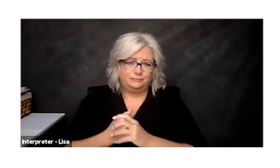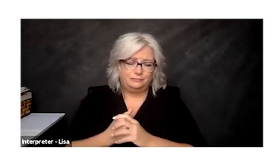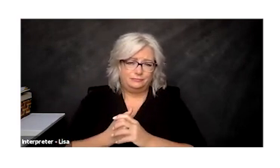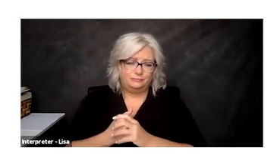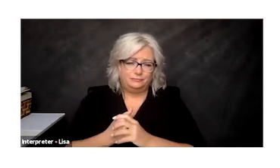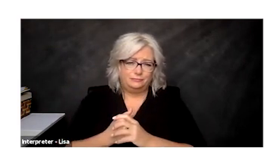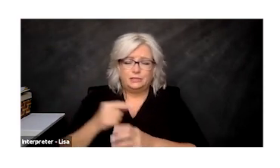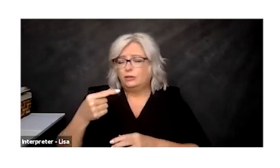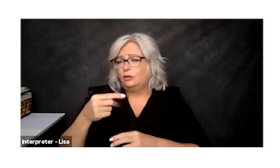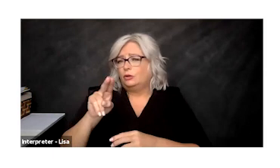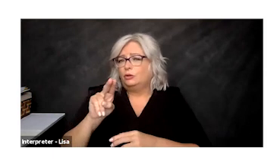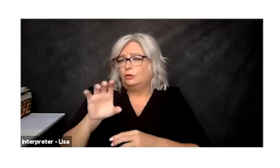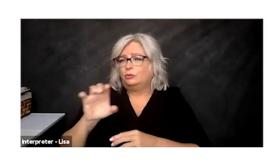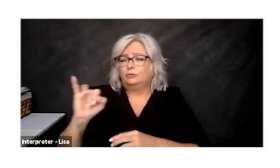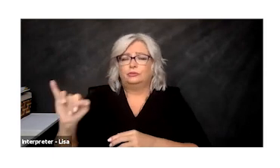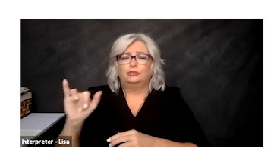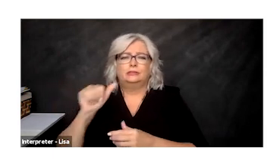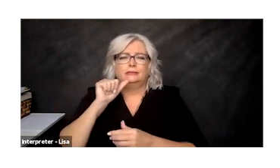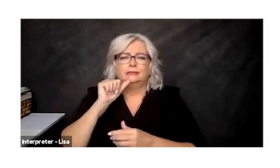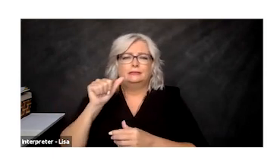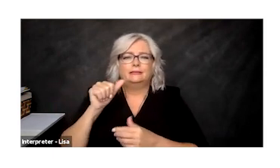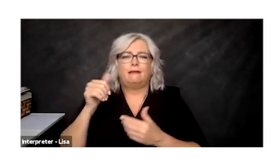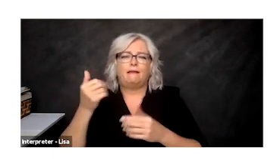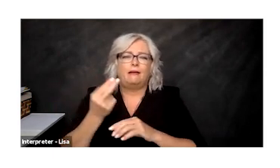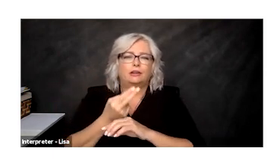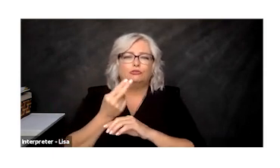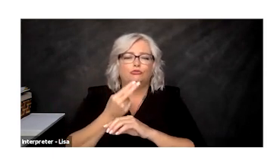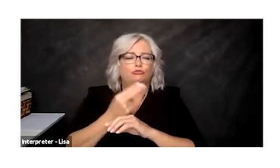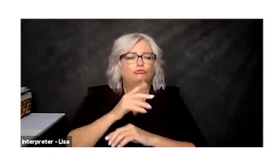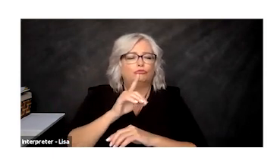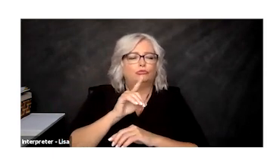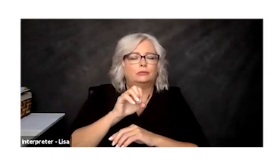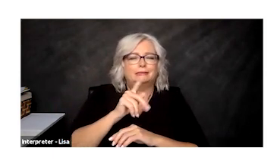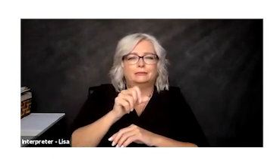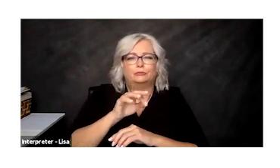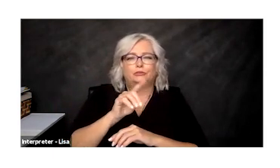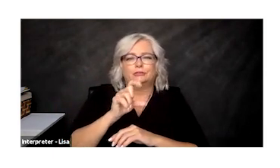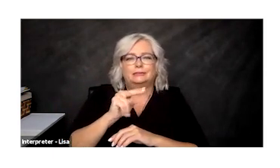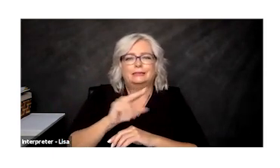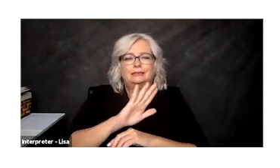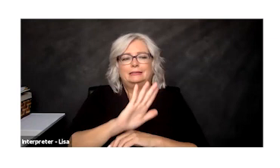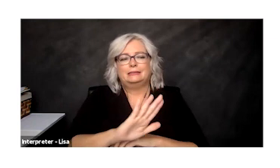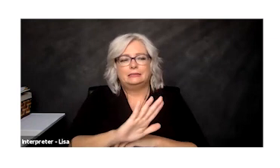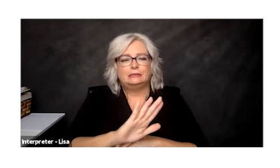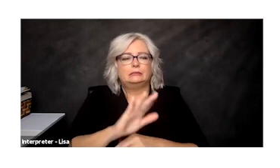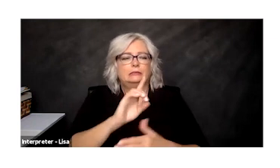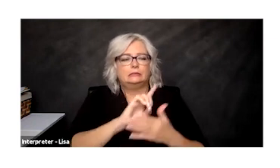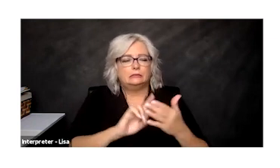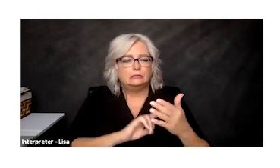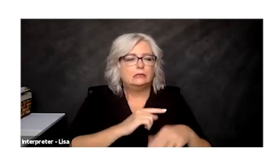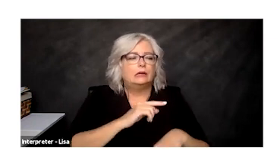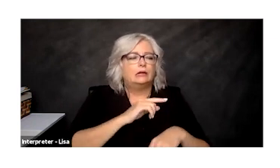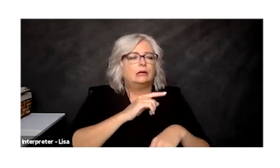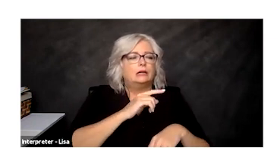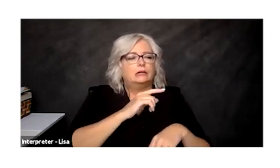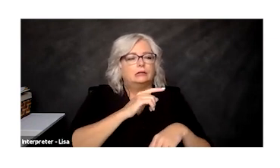take, all of Dapper Dan's creative genius and go somewhere else with it. They just recreated what had already been done. And that for me was just